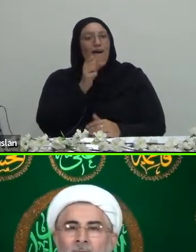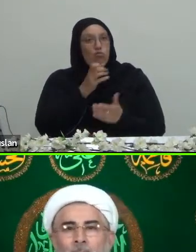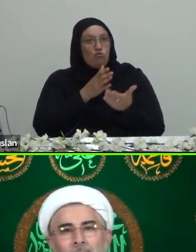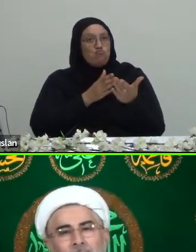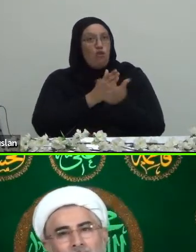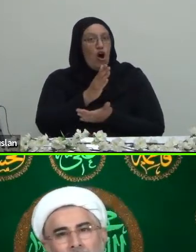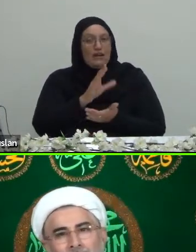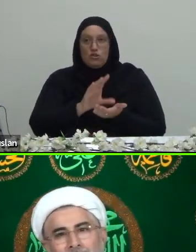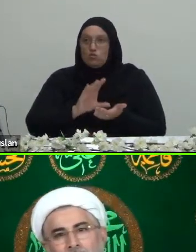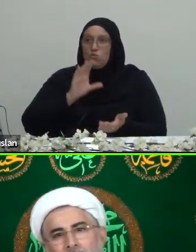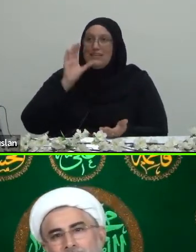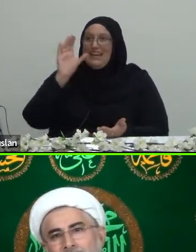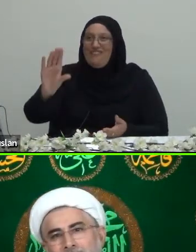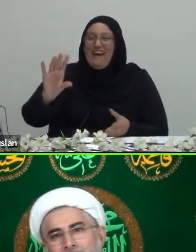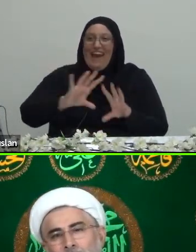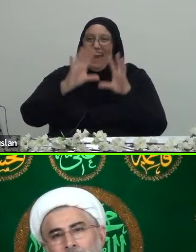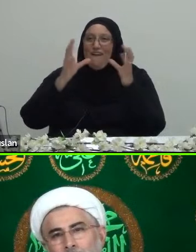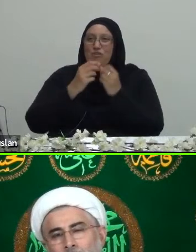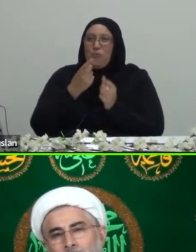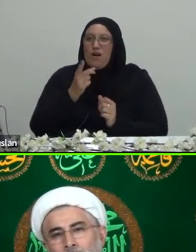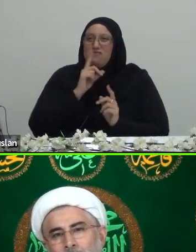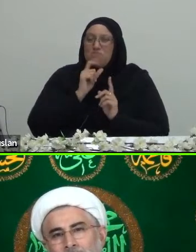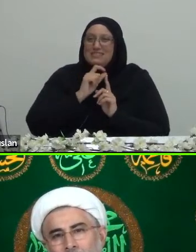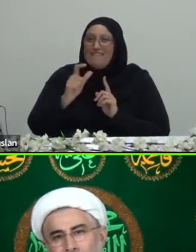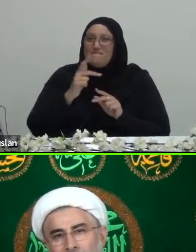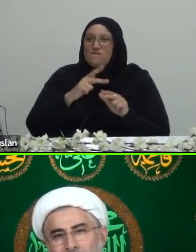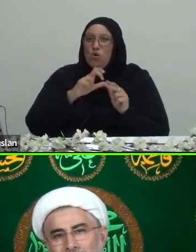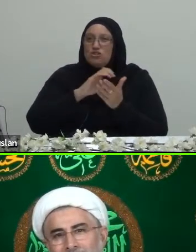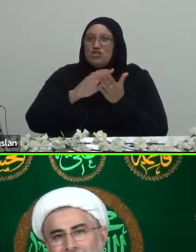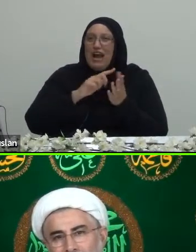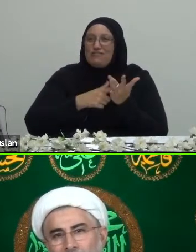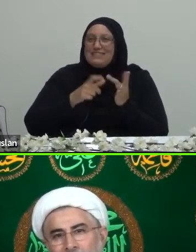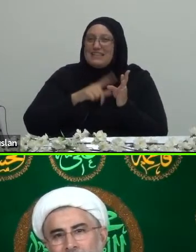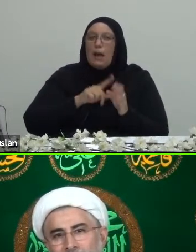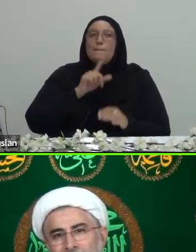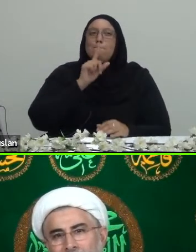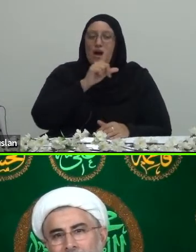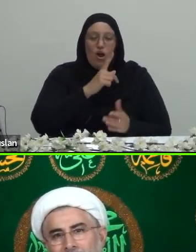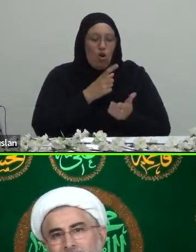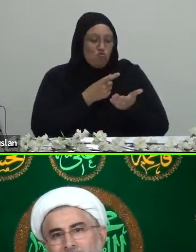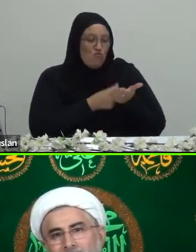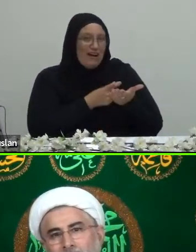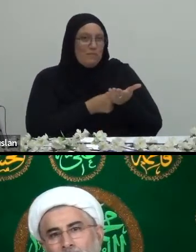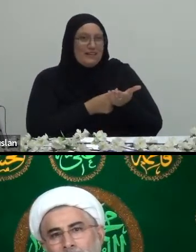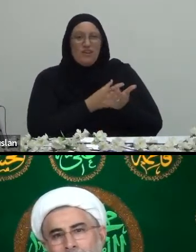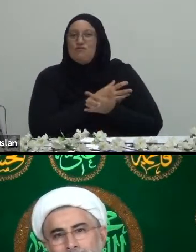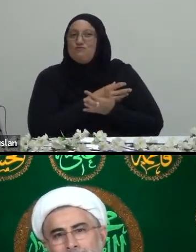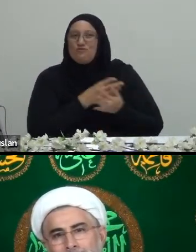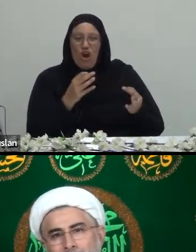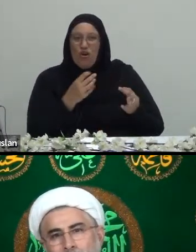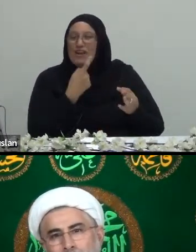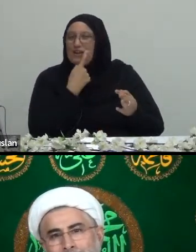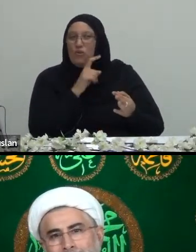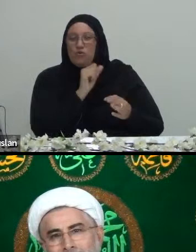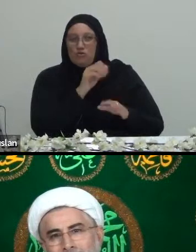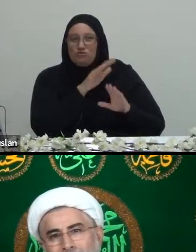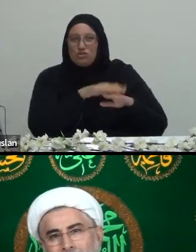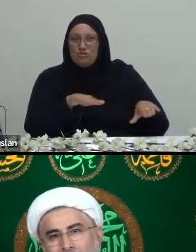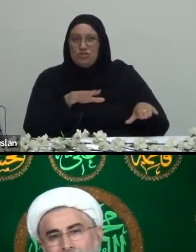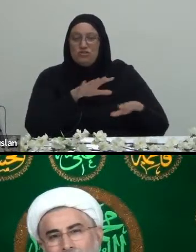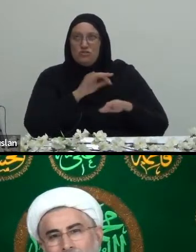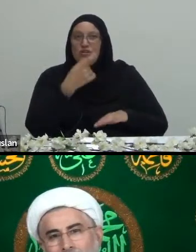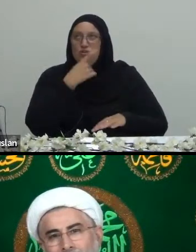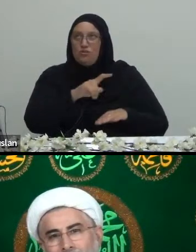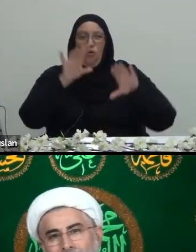cause, but the recommendation is that don't ignore your children and your first family. Certainly, Sheikh, even Australian law says that